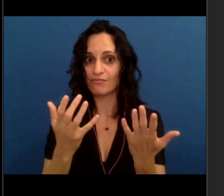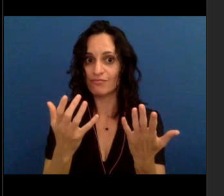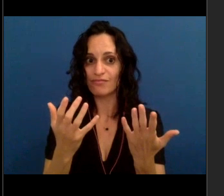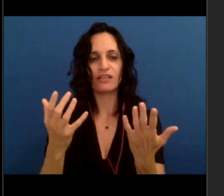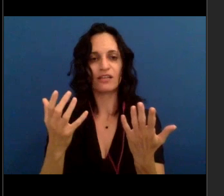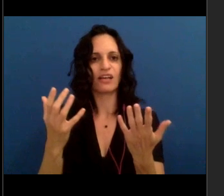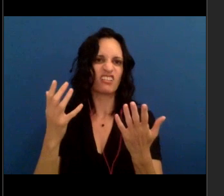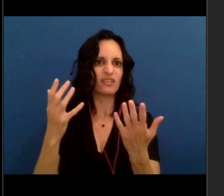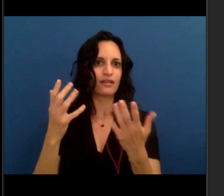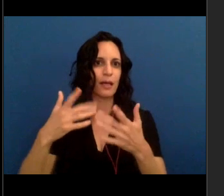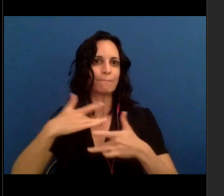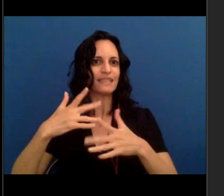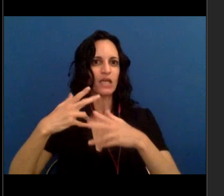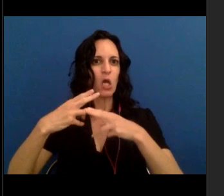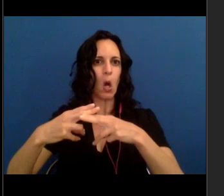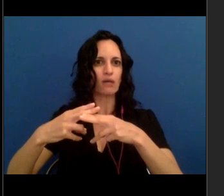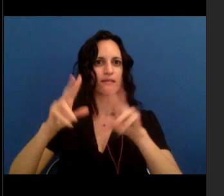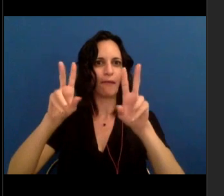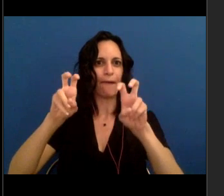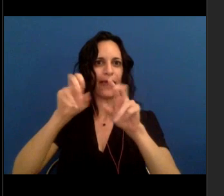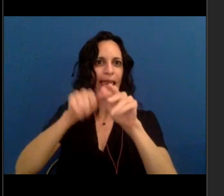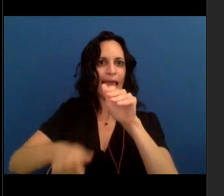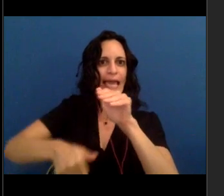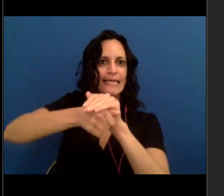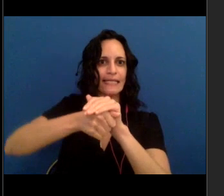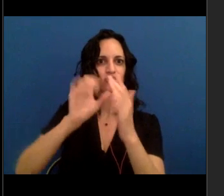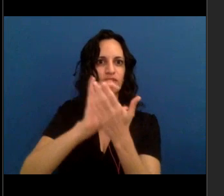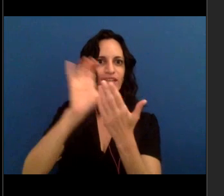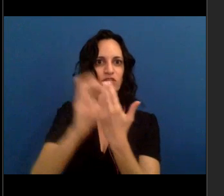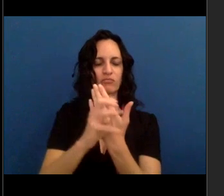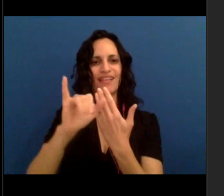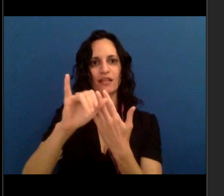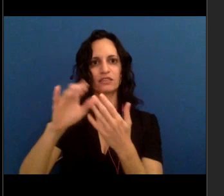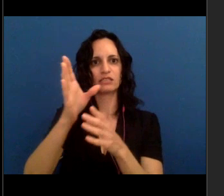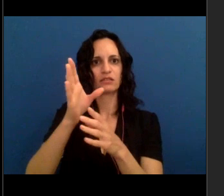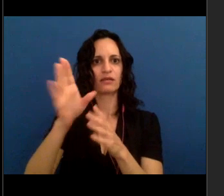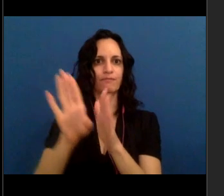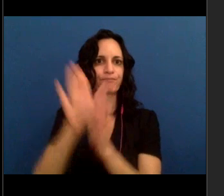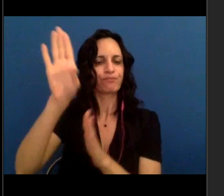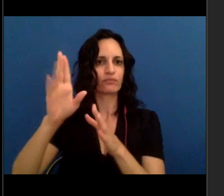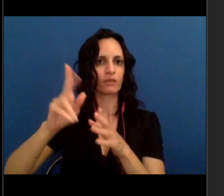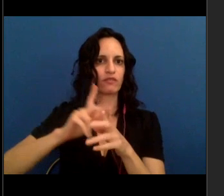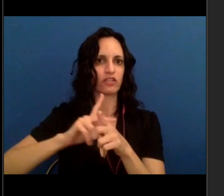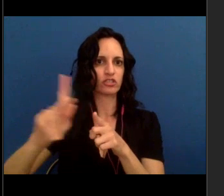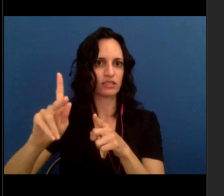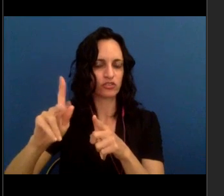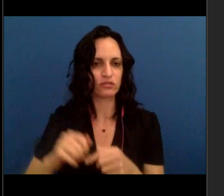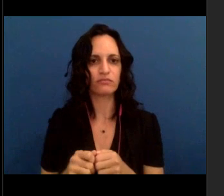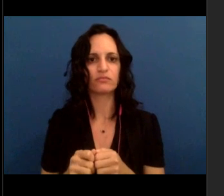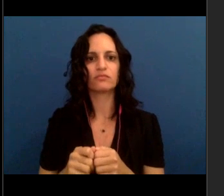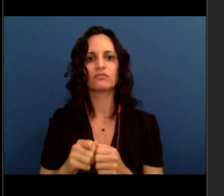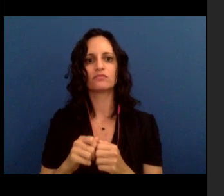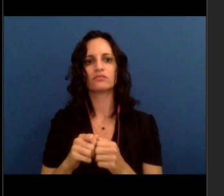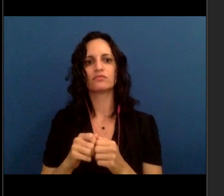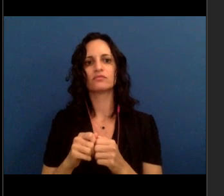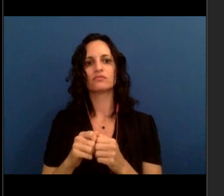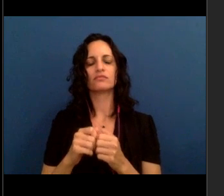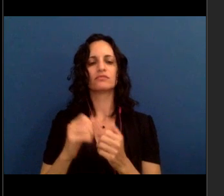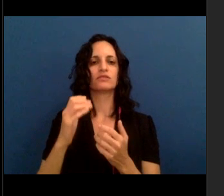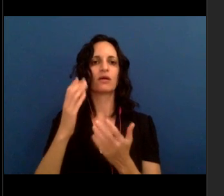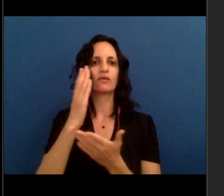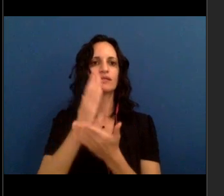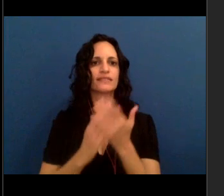the hidden curriculum. This is essentially professionalization. And so oftentimes people talk about this or think about this as extracurricular